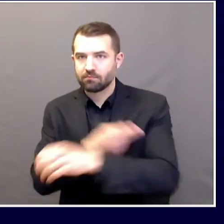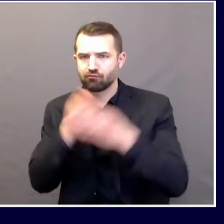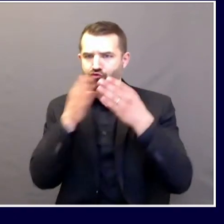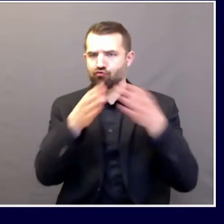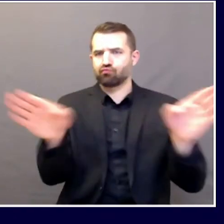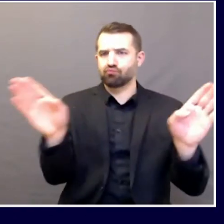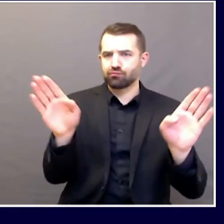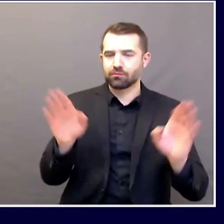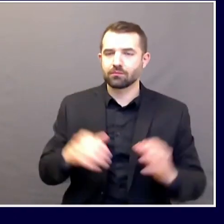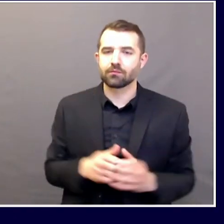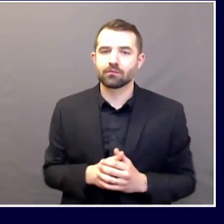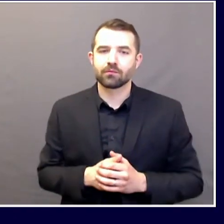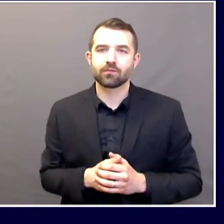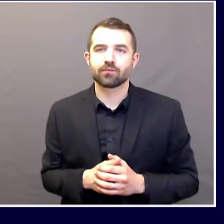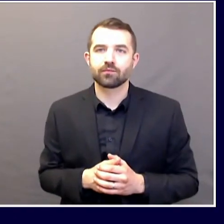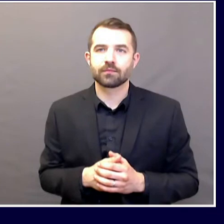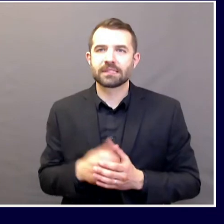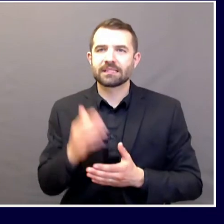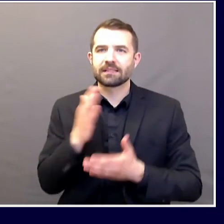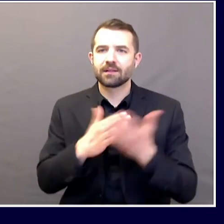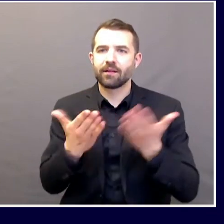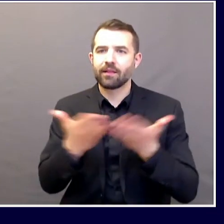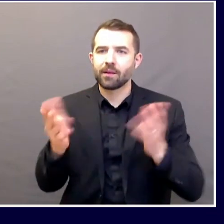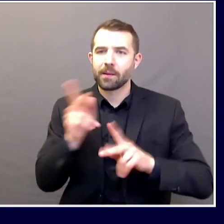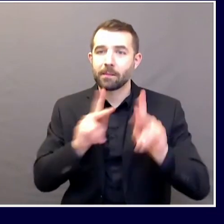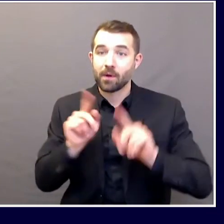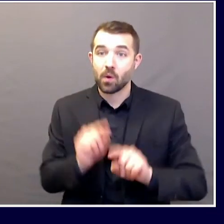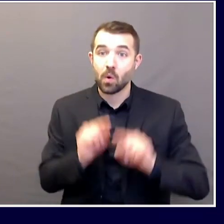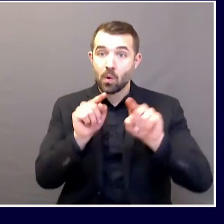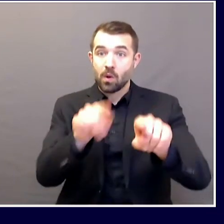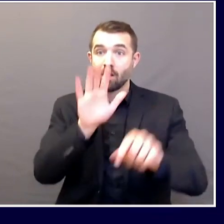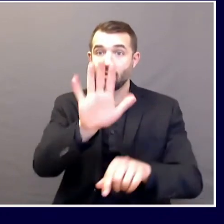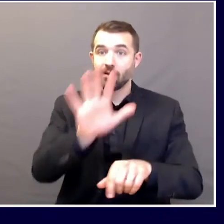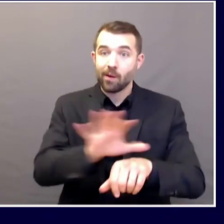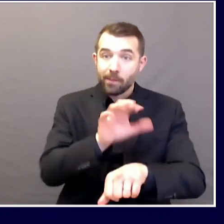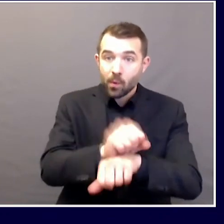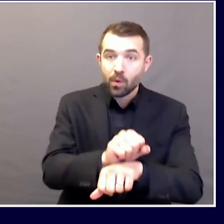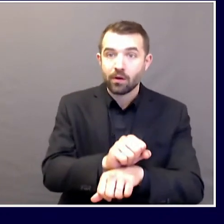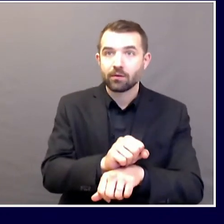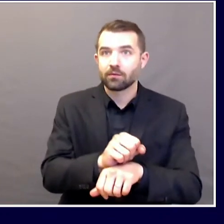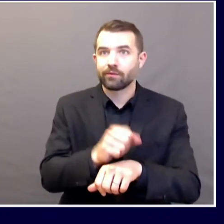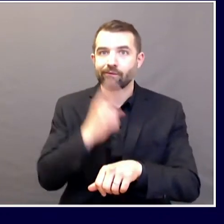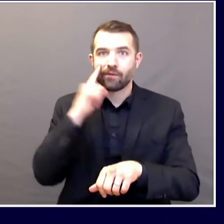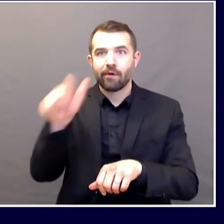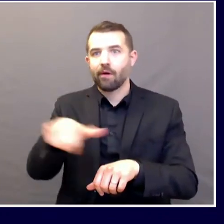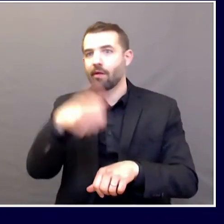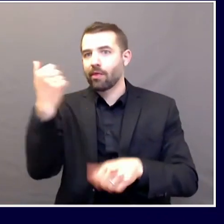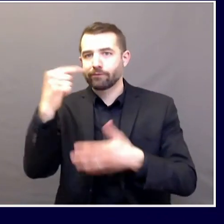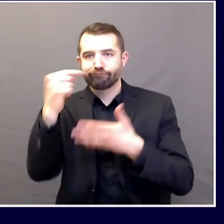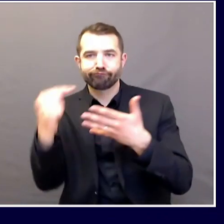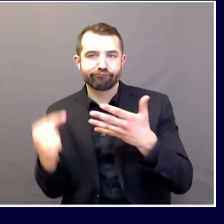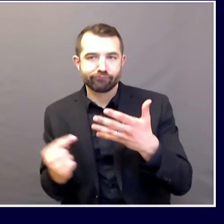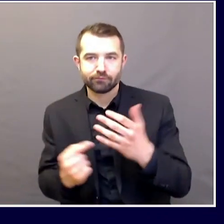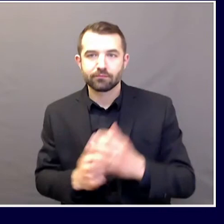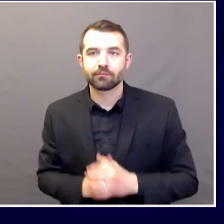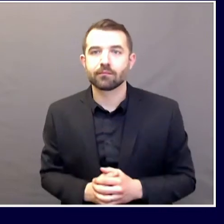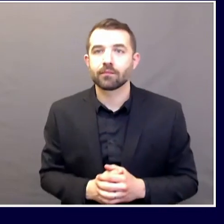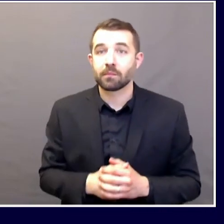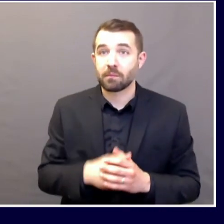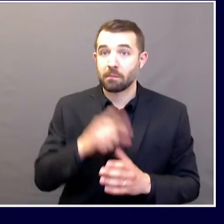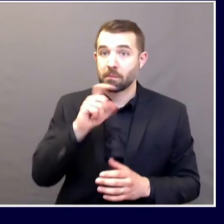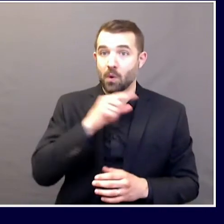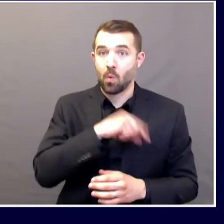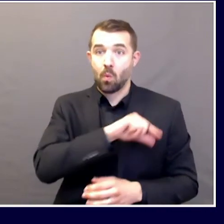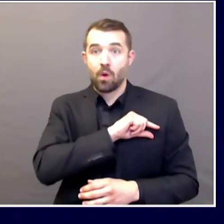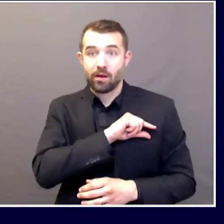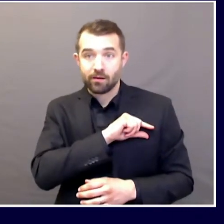there. What is the situation when it comes to the vaccine rollout? Can anybody go to a FQHC to get a vaccine? Well,